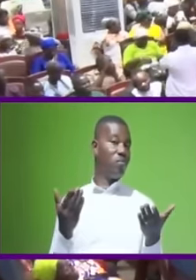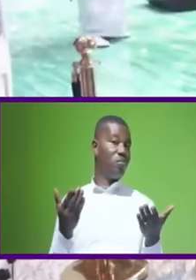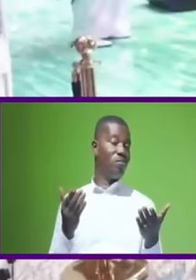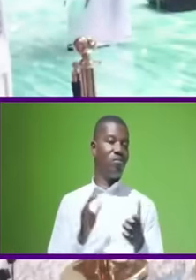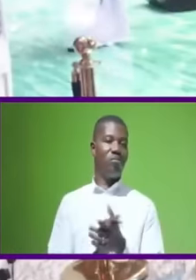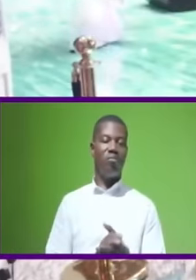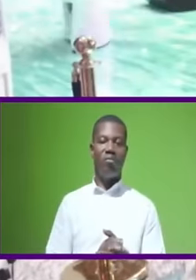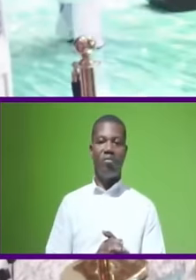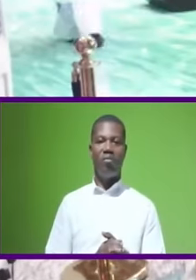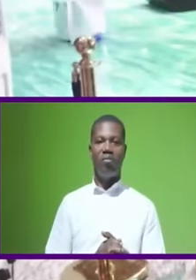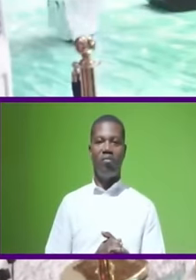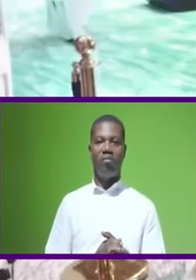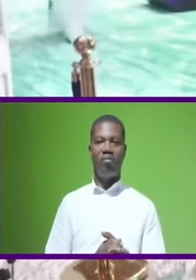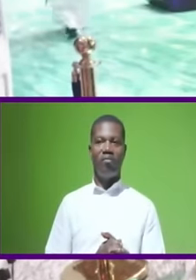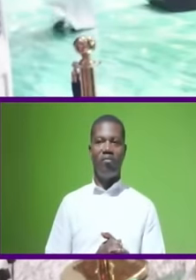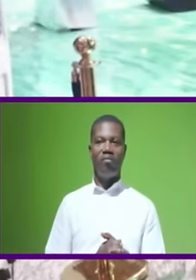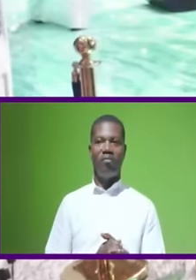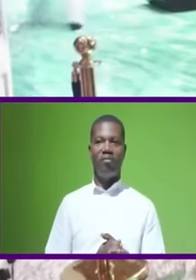Ah.